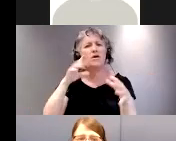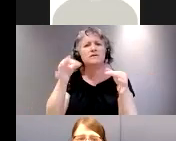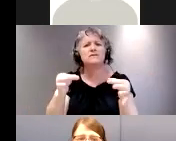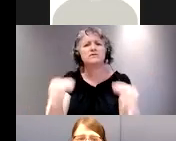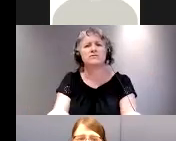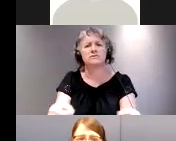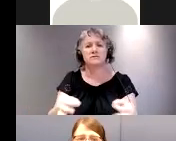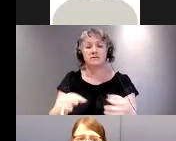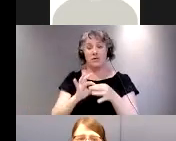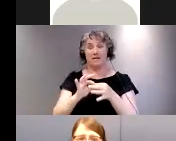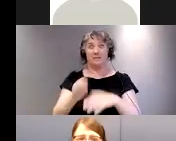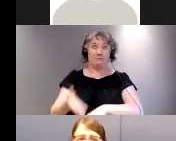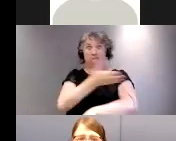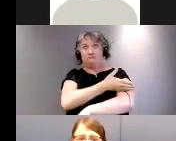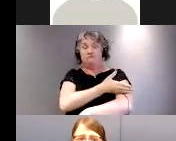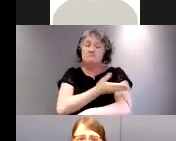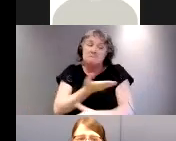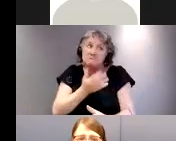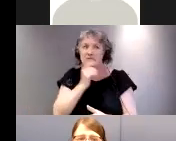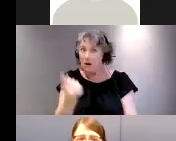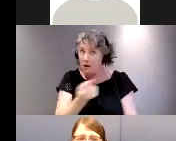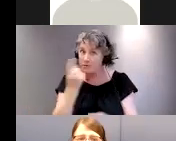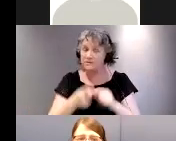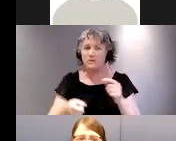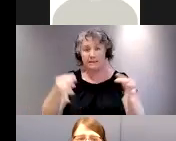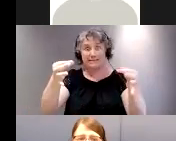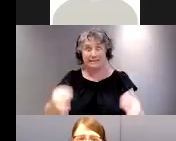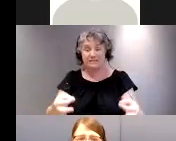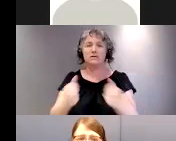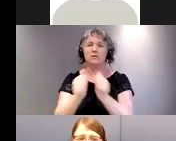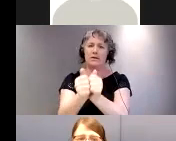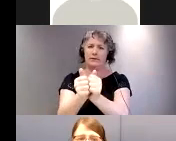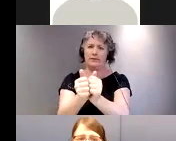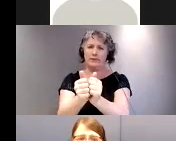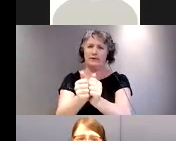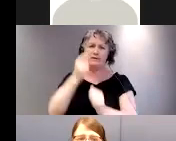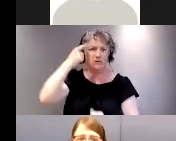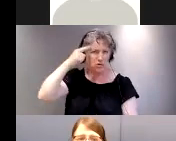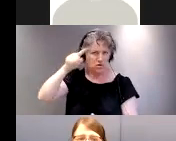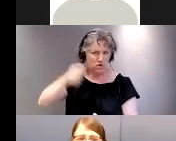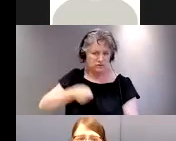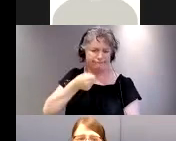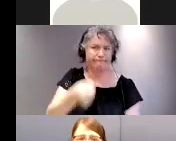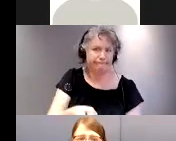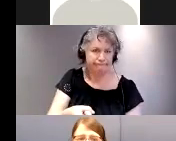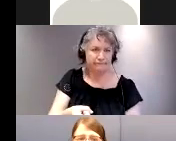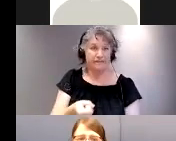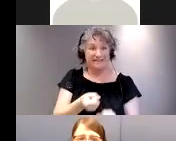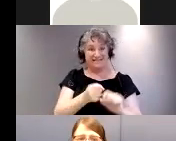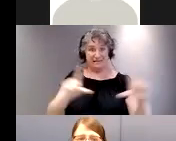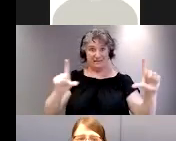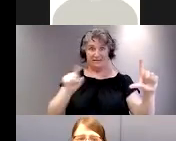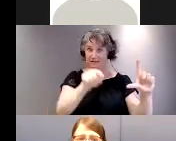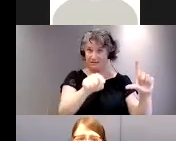repair relationships, but at least for decision making, right? And there's, there's a couple of things on this slide. One